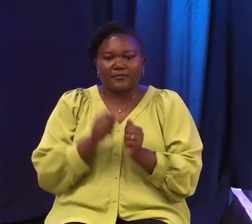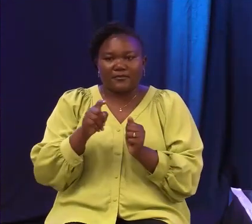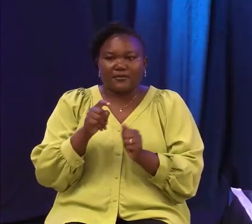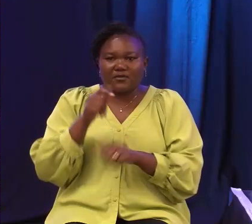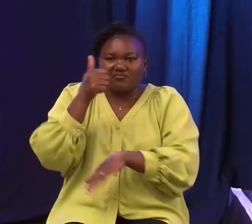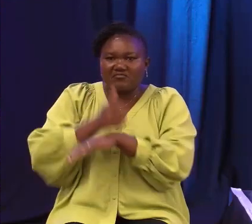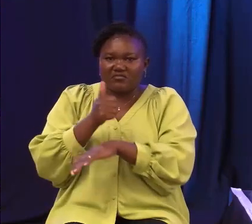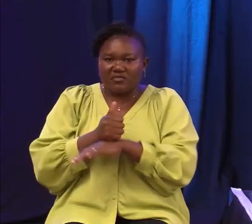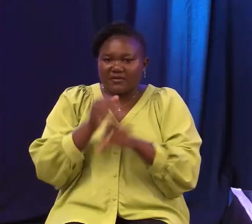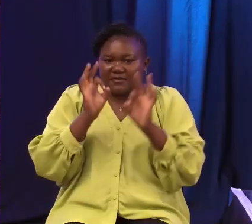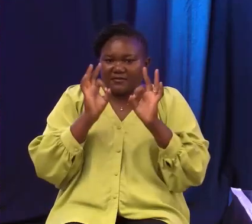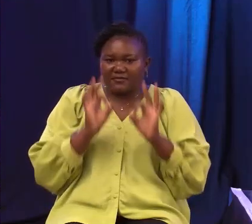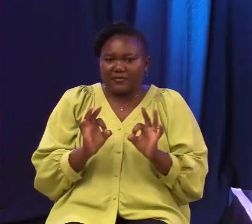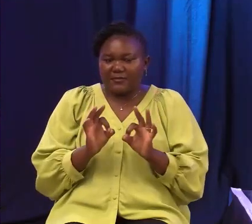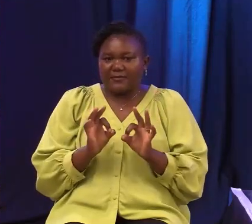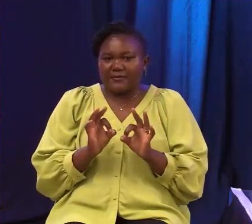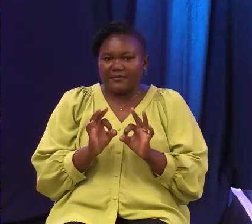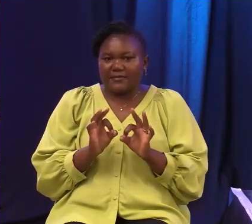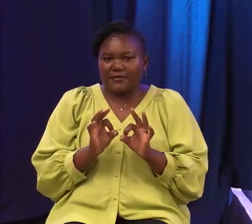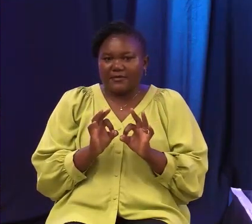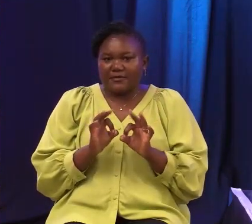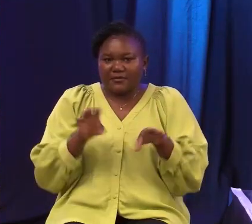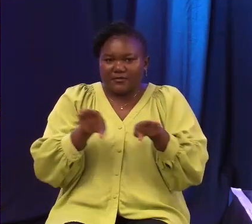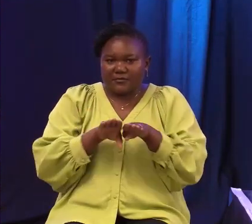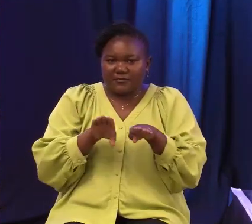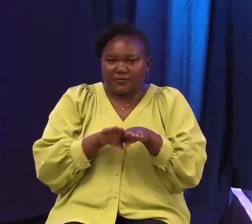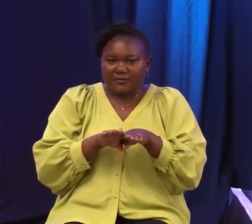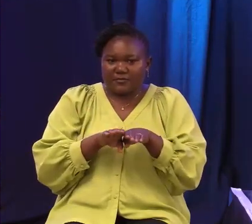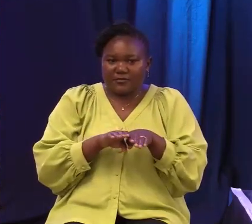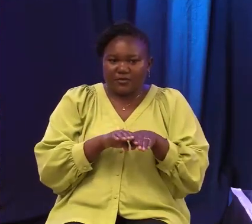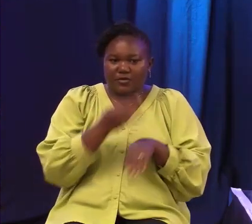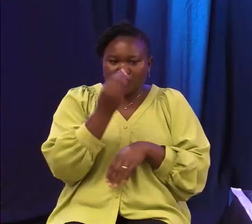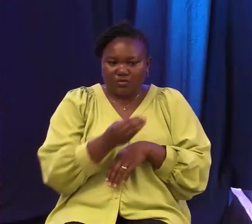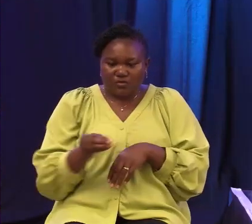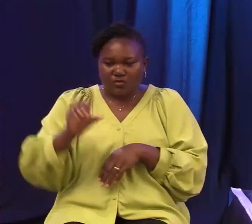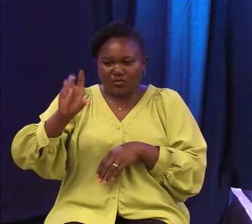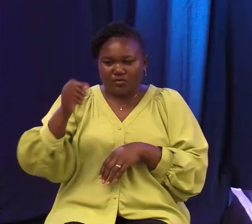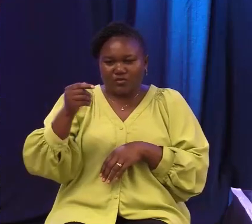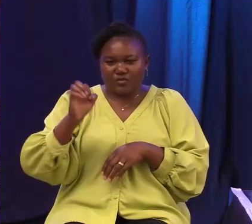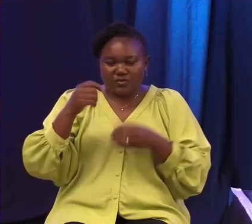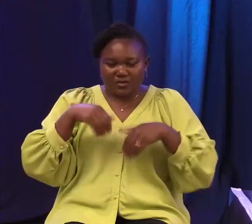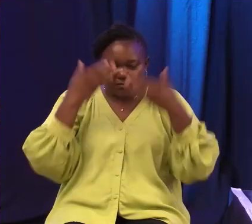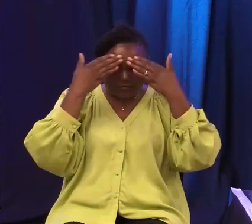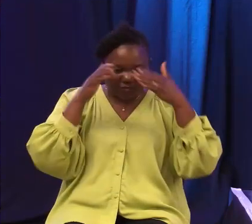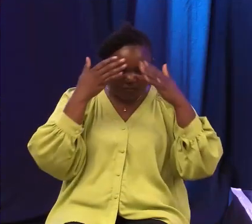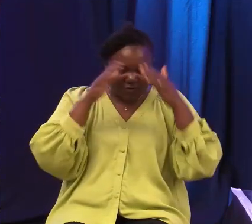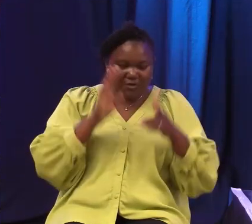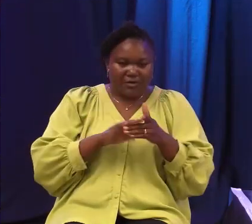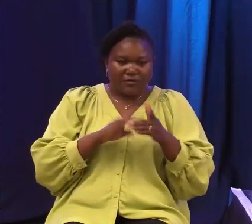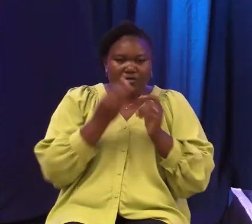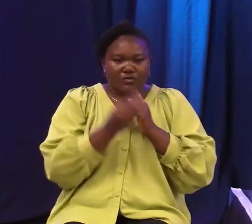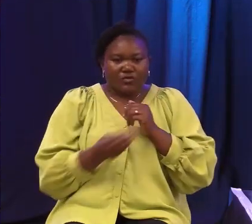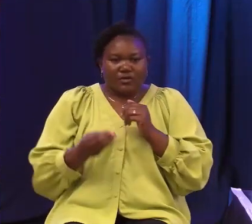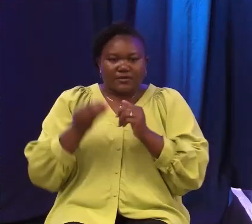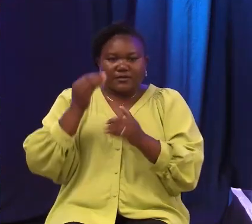very progressive initiative to create a children's logo to earmark and raise awareness about children's rights